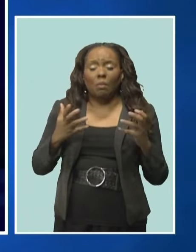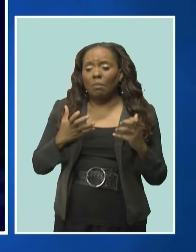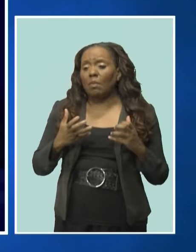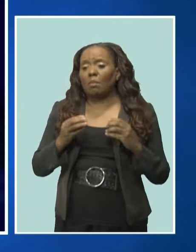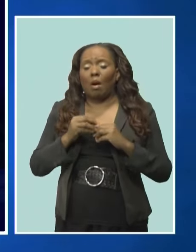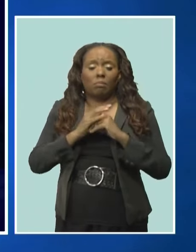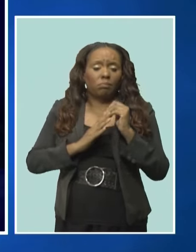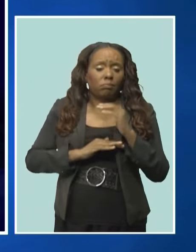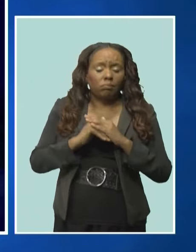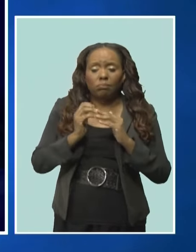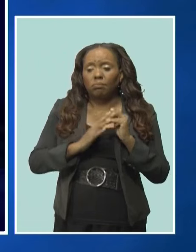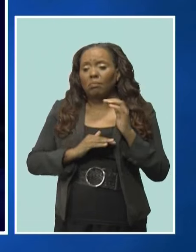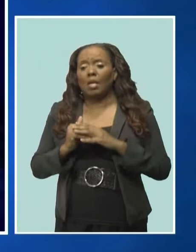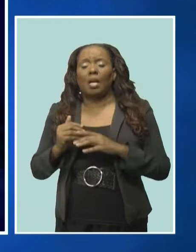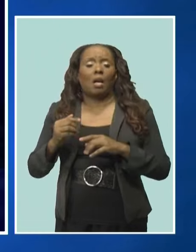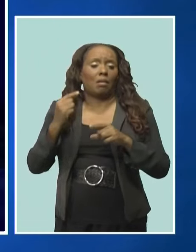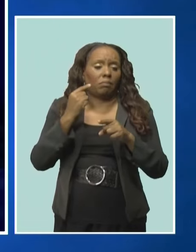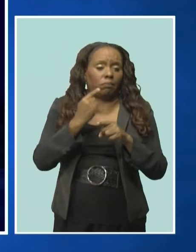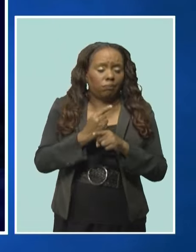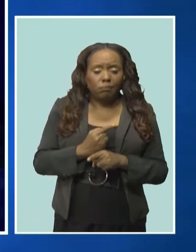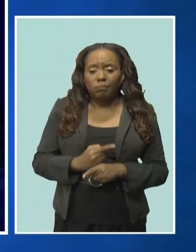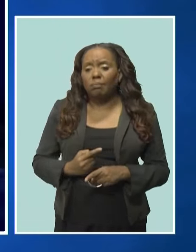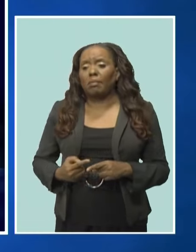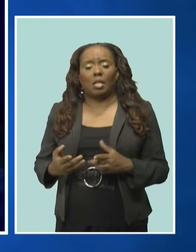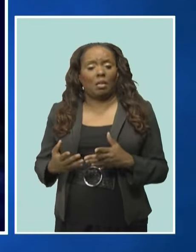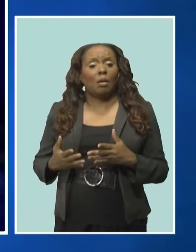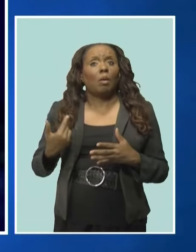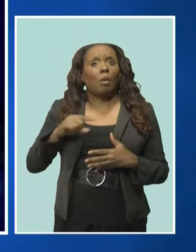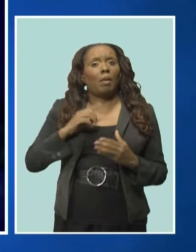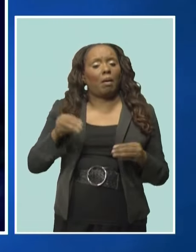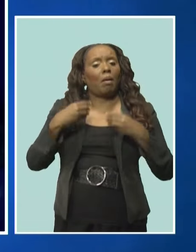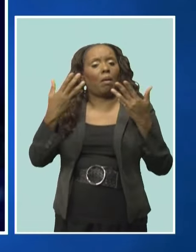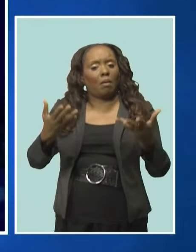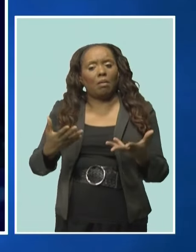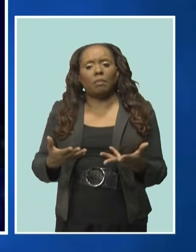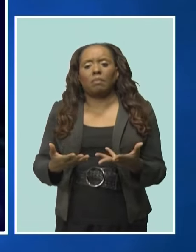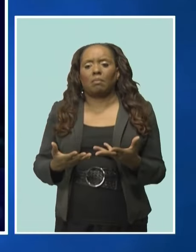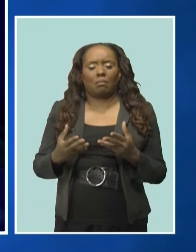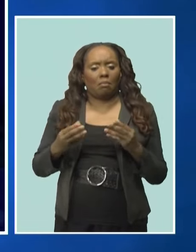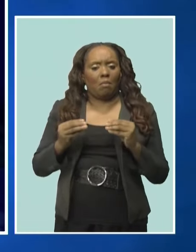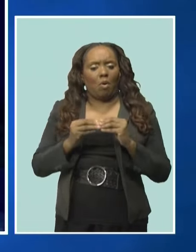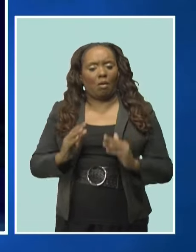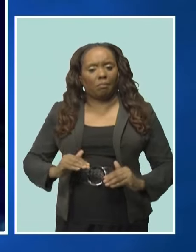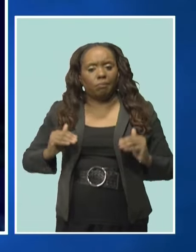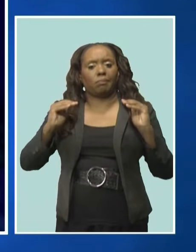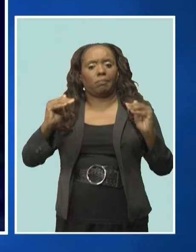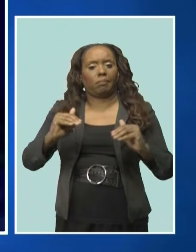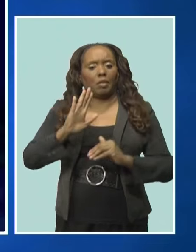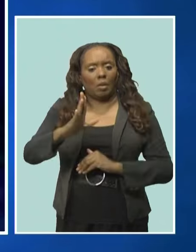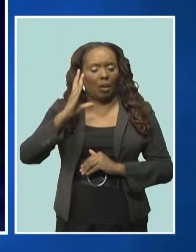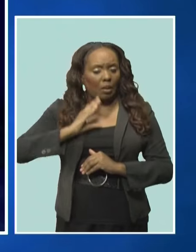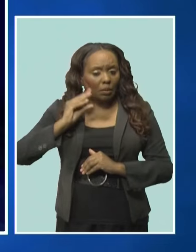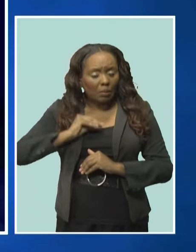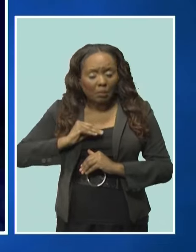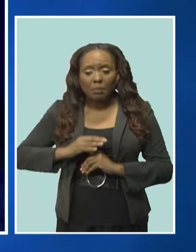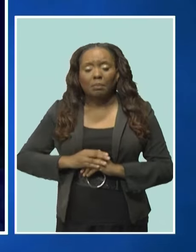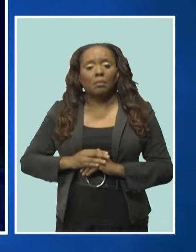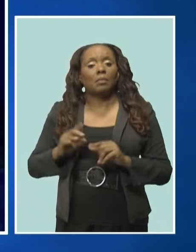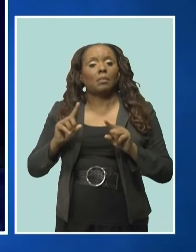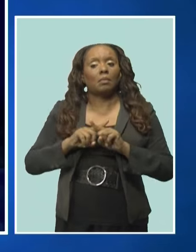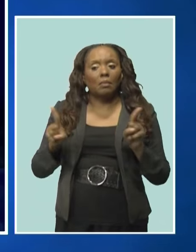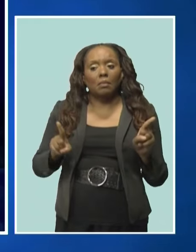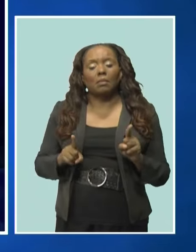efficiency. By integrating these elements into our digital offerings, we are not just enhancing the customer experience, but also